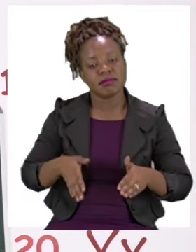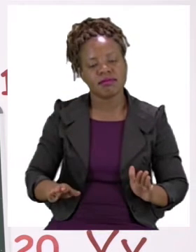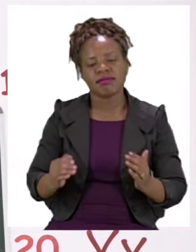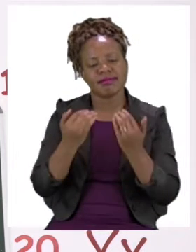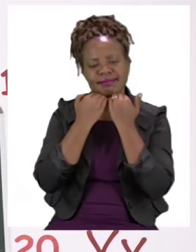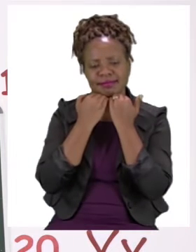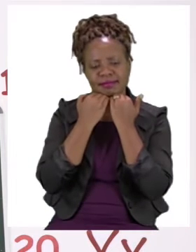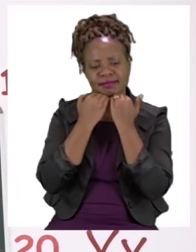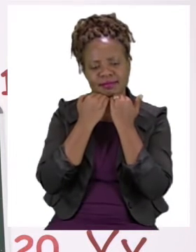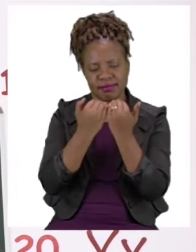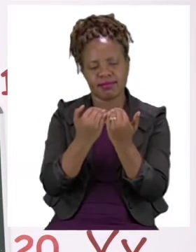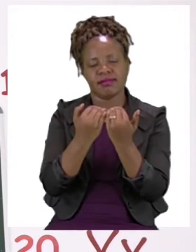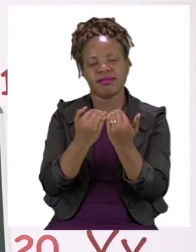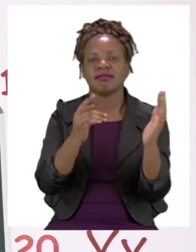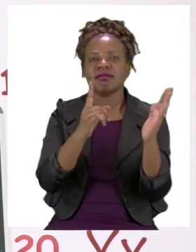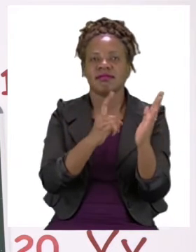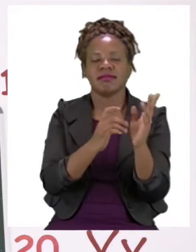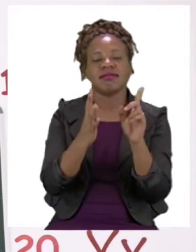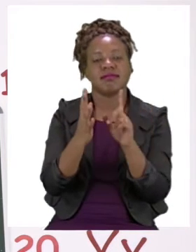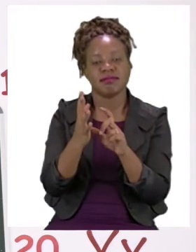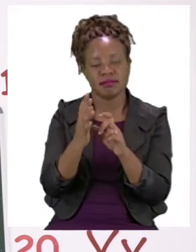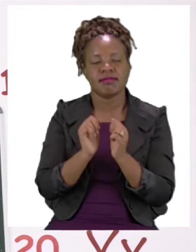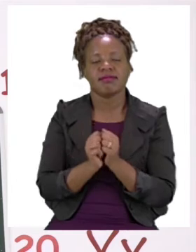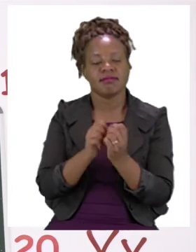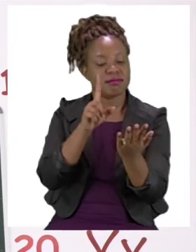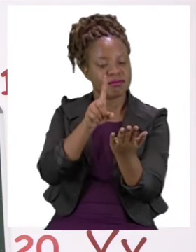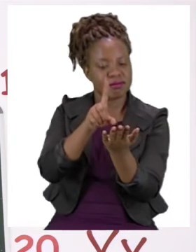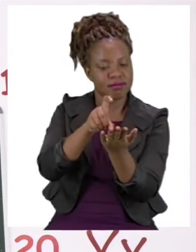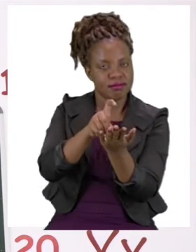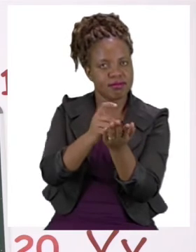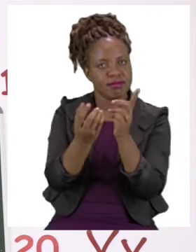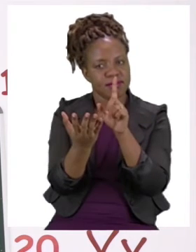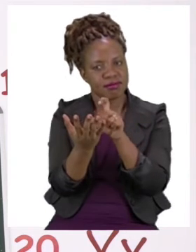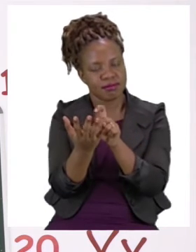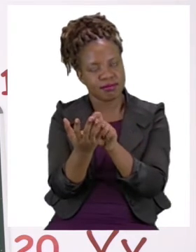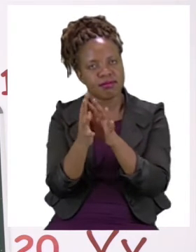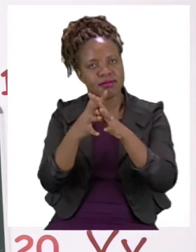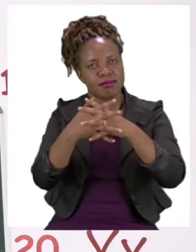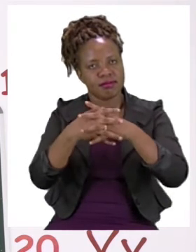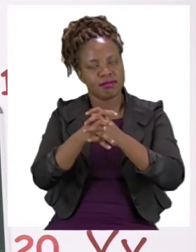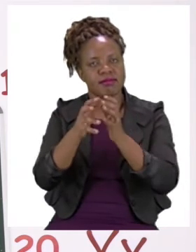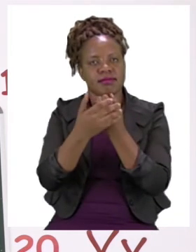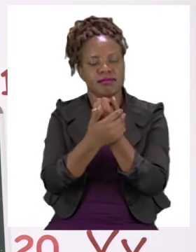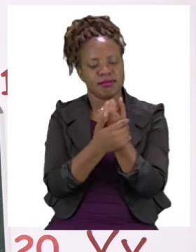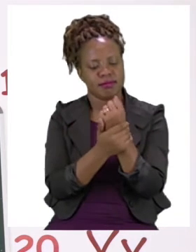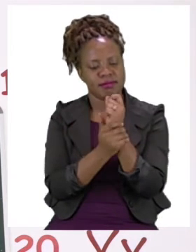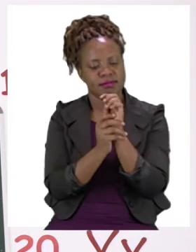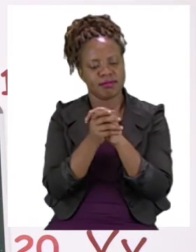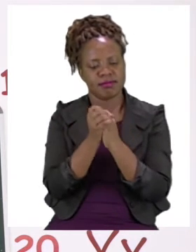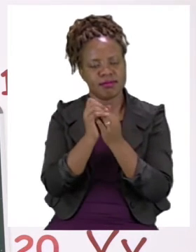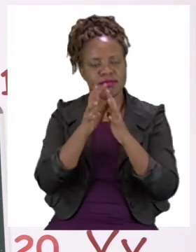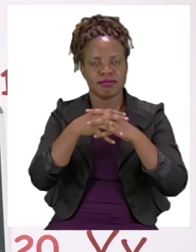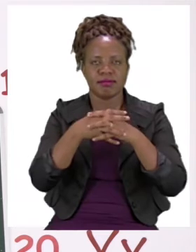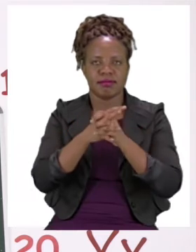us to sanitize. So let's take our sanitizer and remember